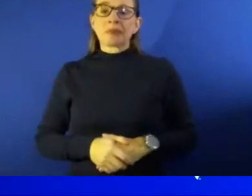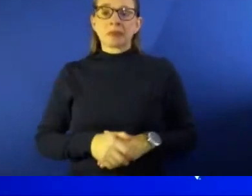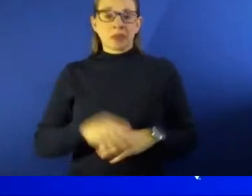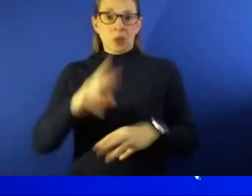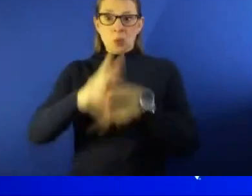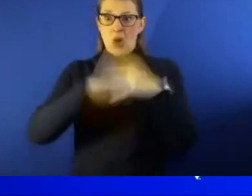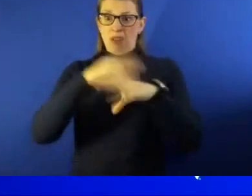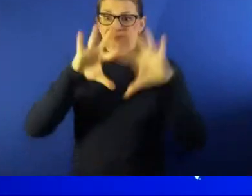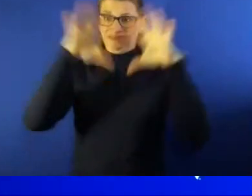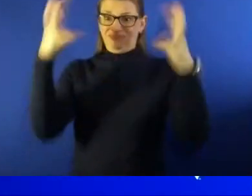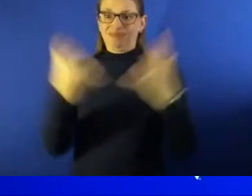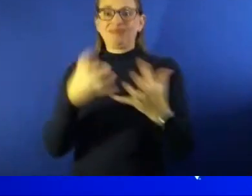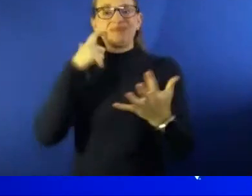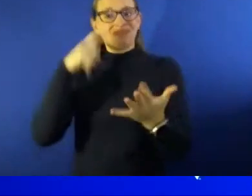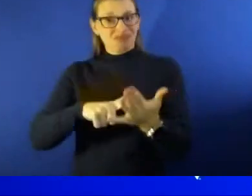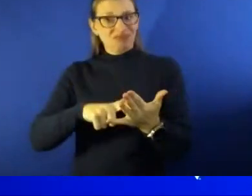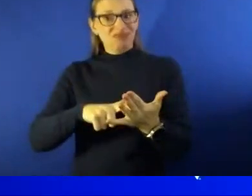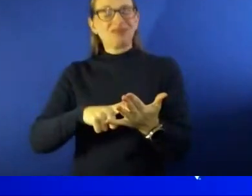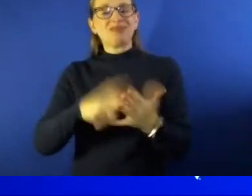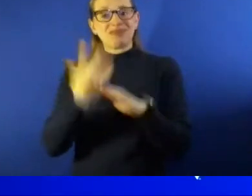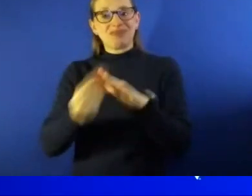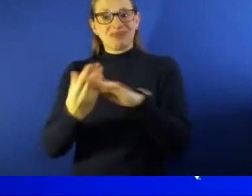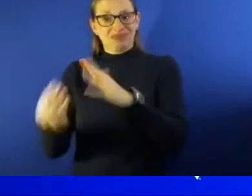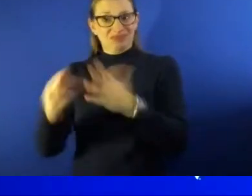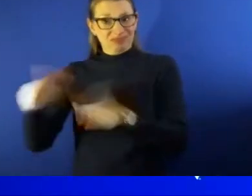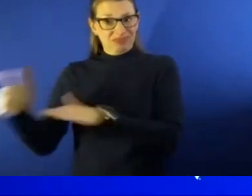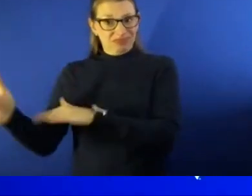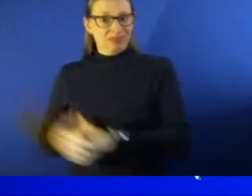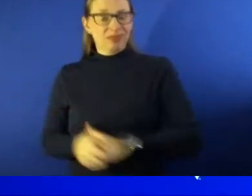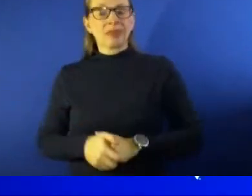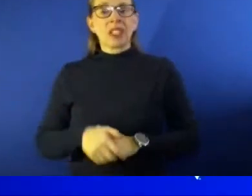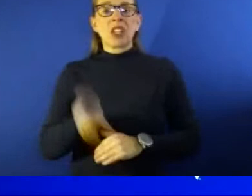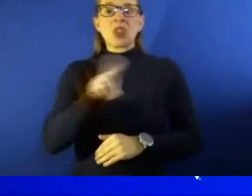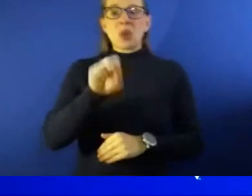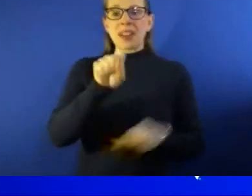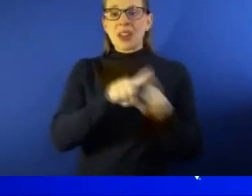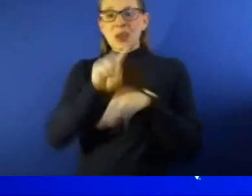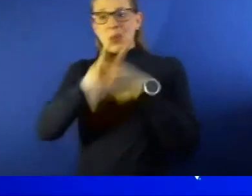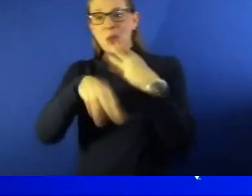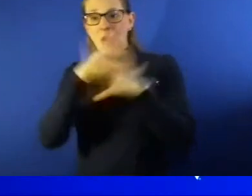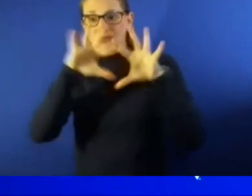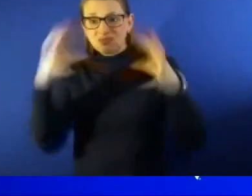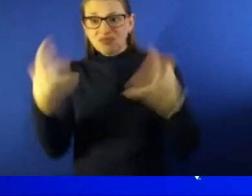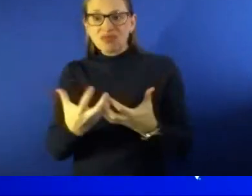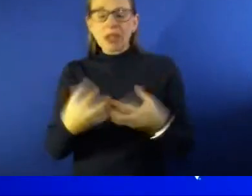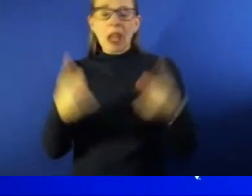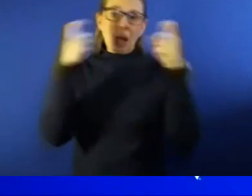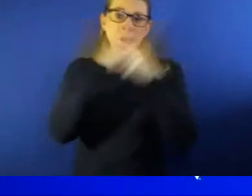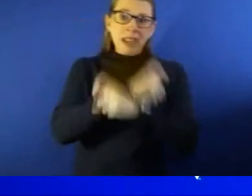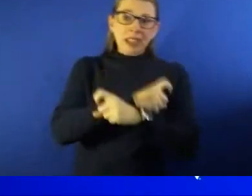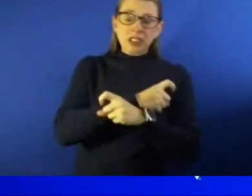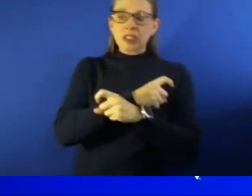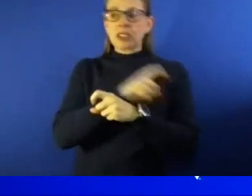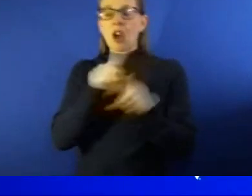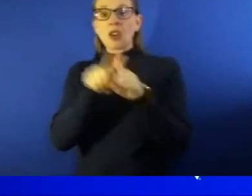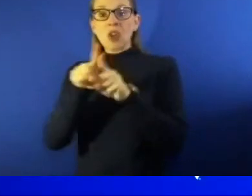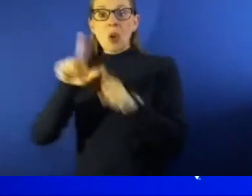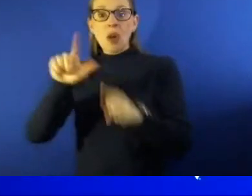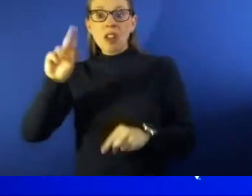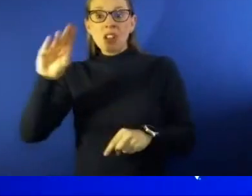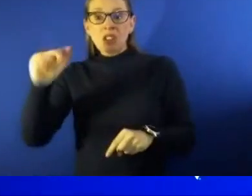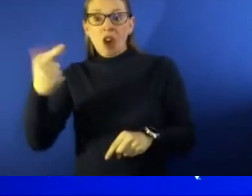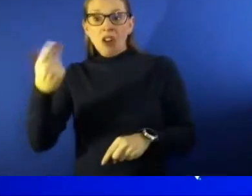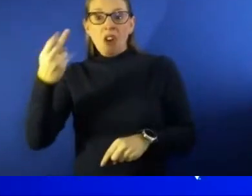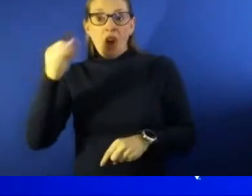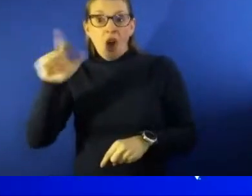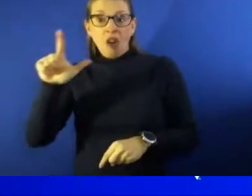COVID-19, the excess deaths in the United States, and just the overall mortality, the complications, the long-term complications, and all of those